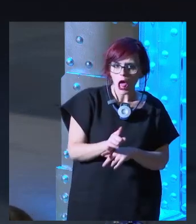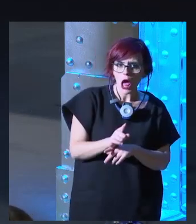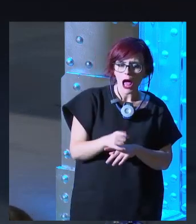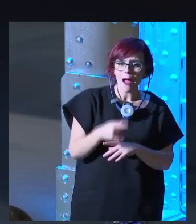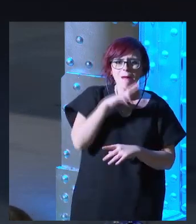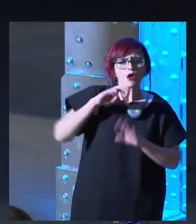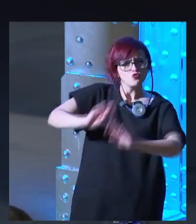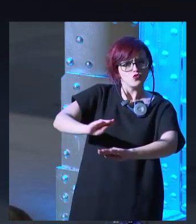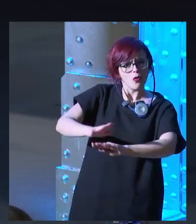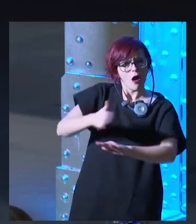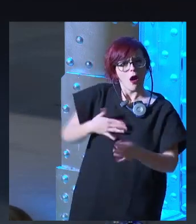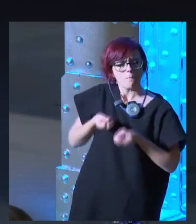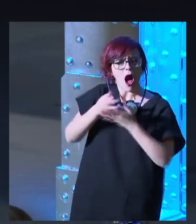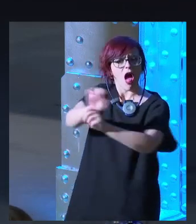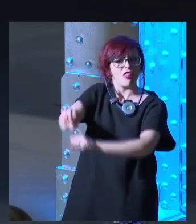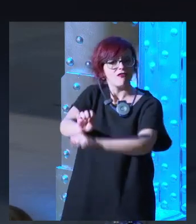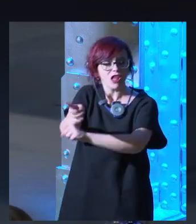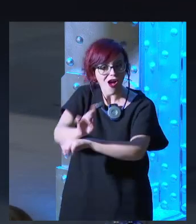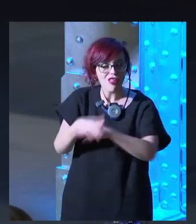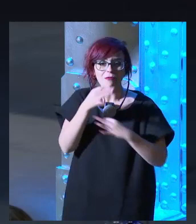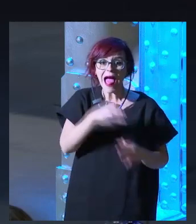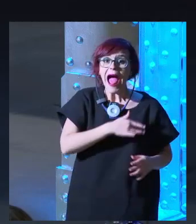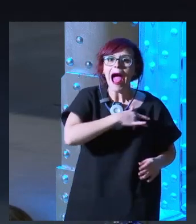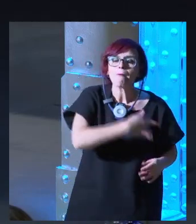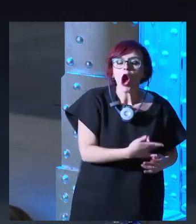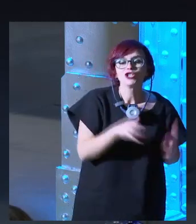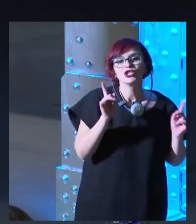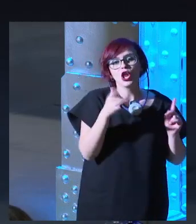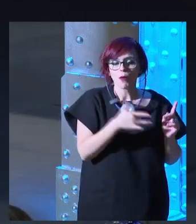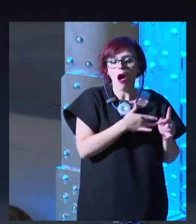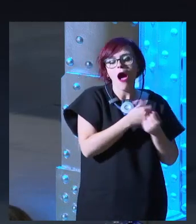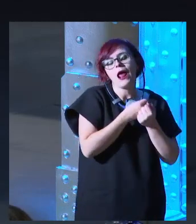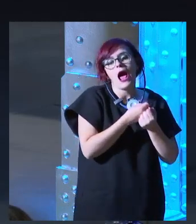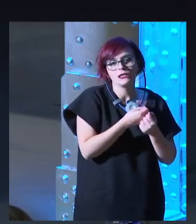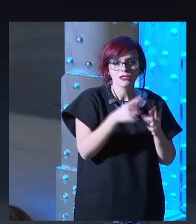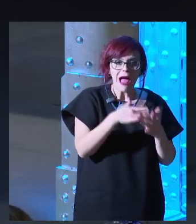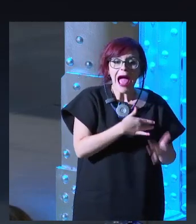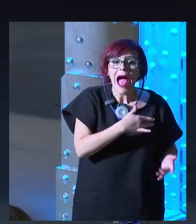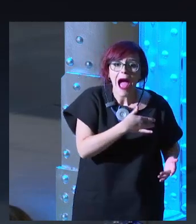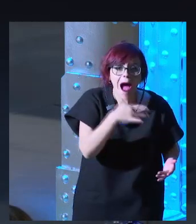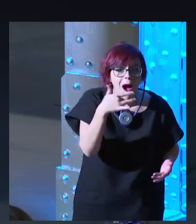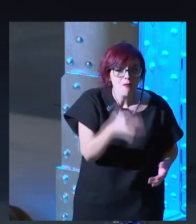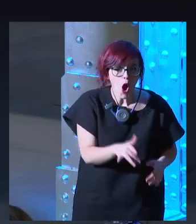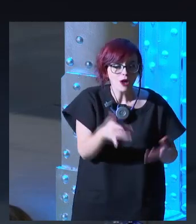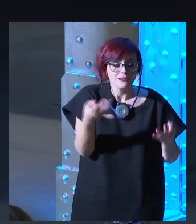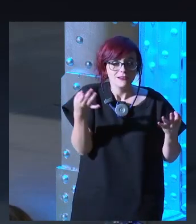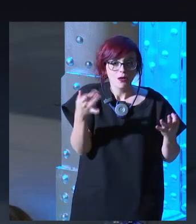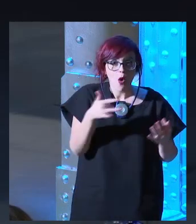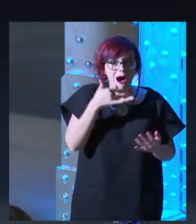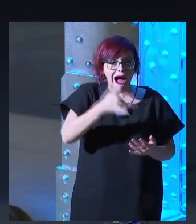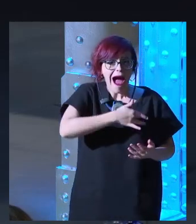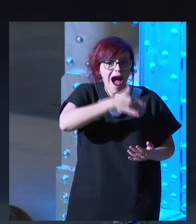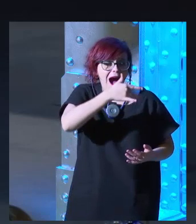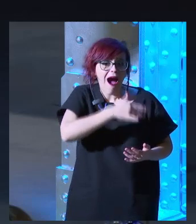word. I don't only mean romantic love, I don't mean that at all. I mean love, the really scary stuff, the four-letter word